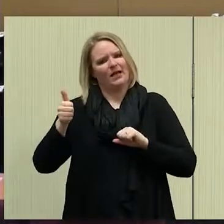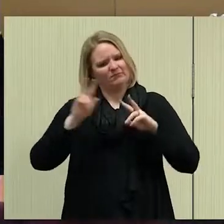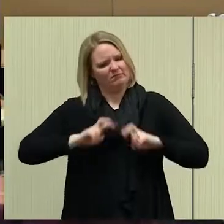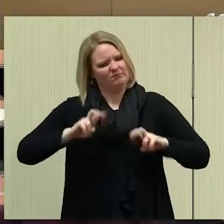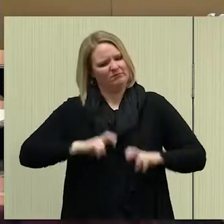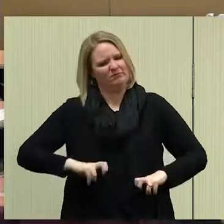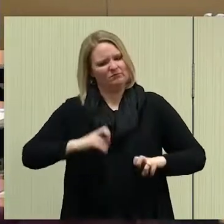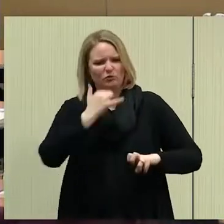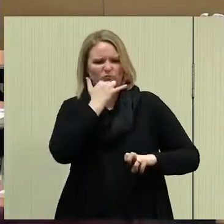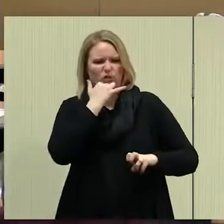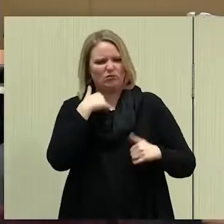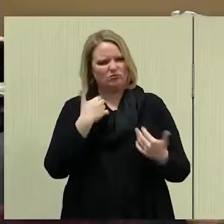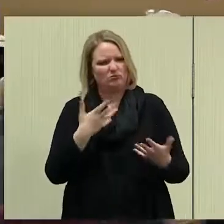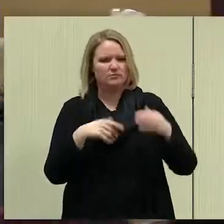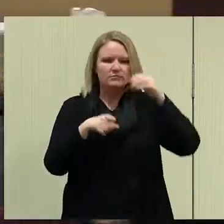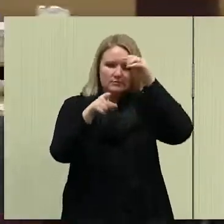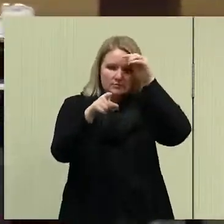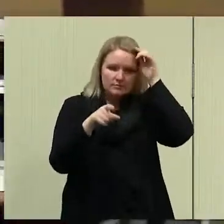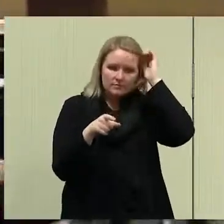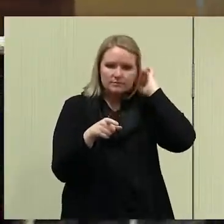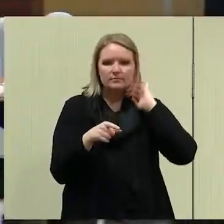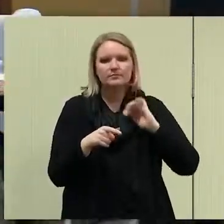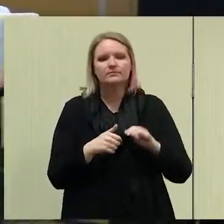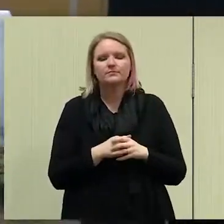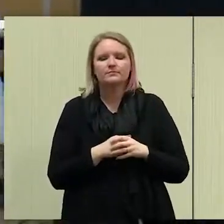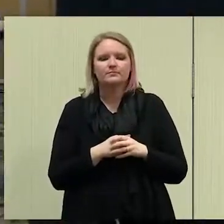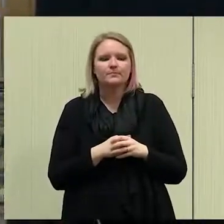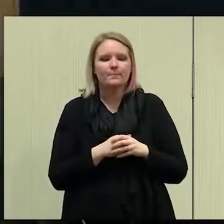good. What else? Yeah.